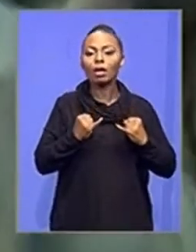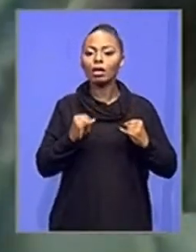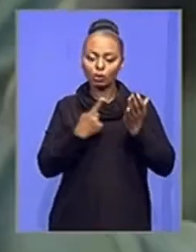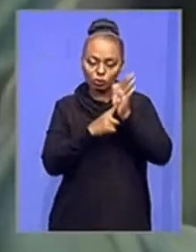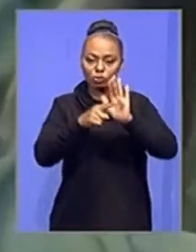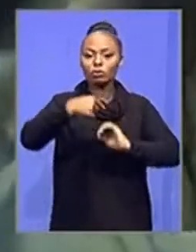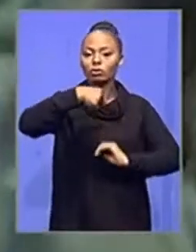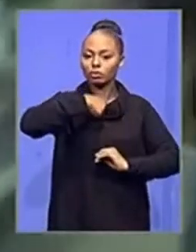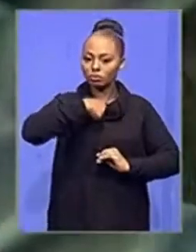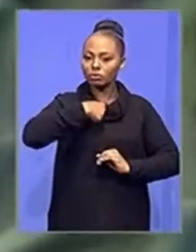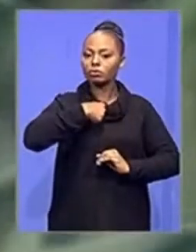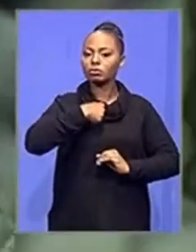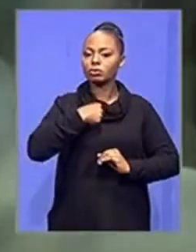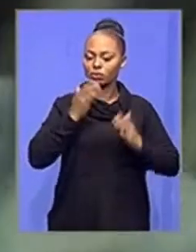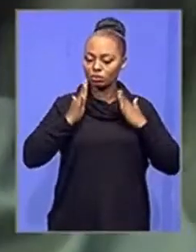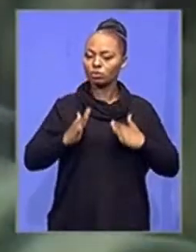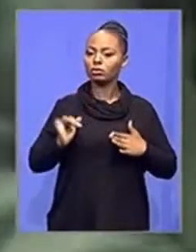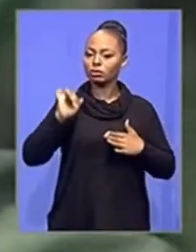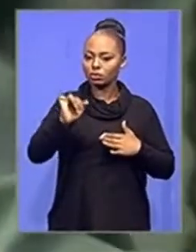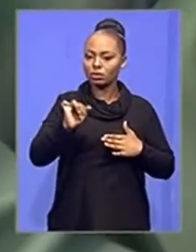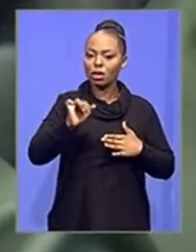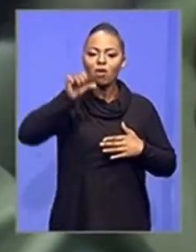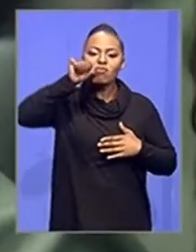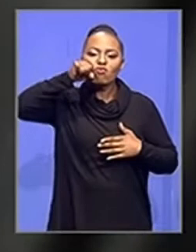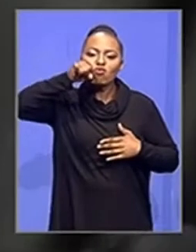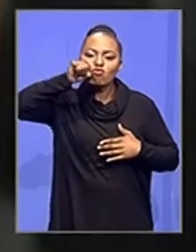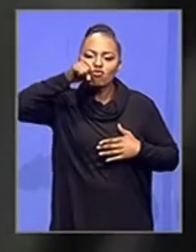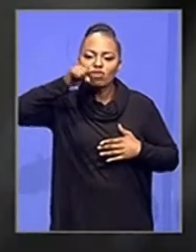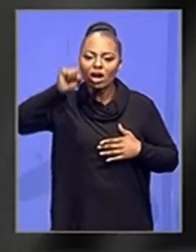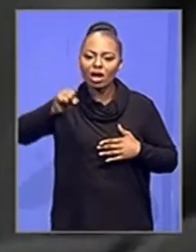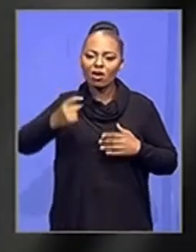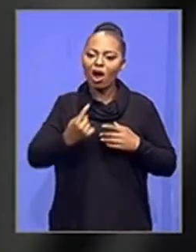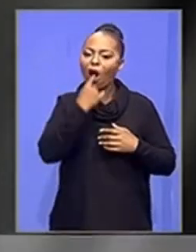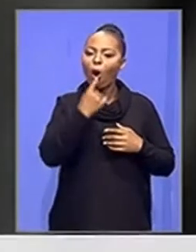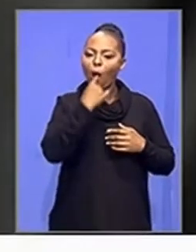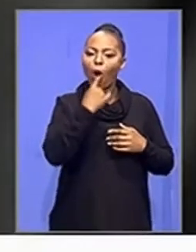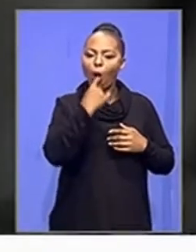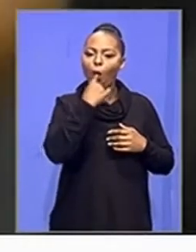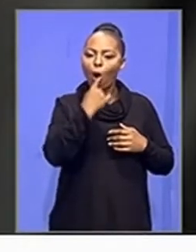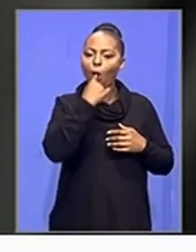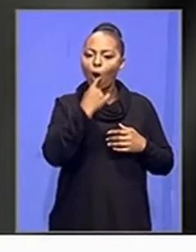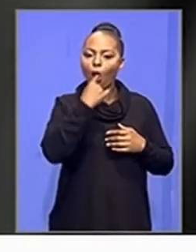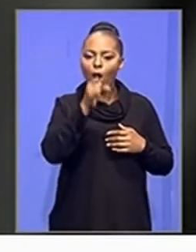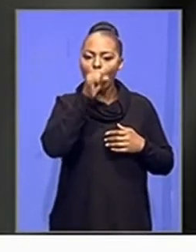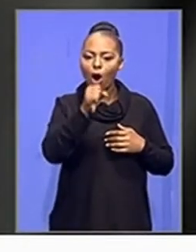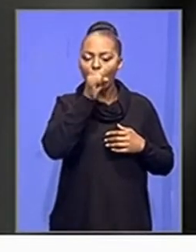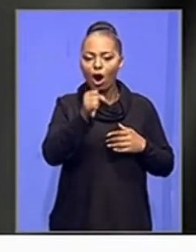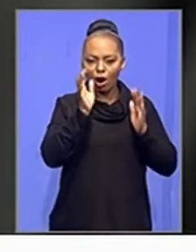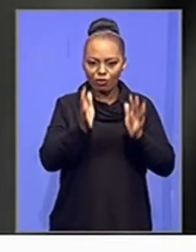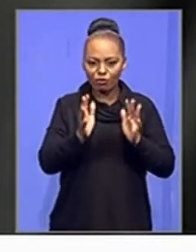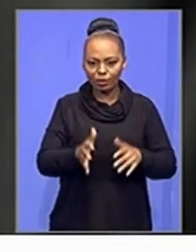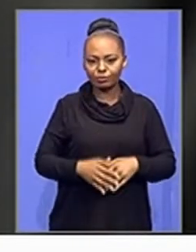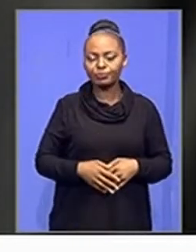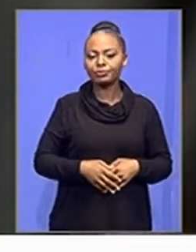literally he forced his penis into my mouth he used to teach us what is called today when he appears there in